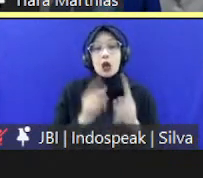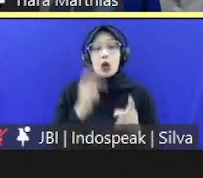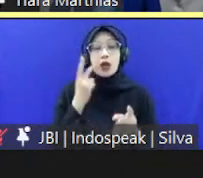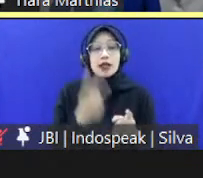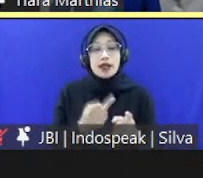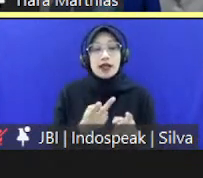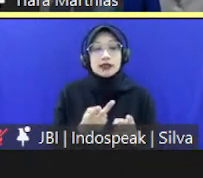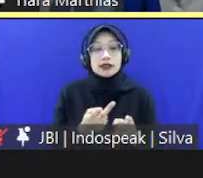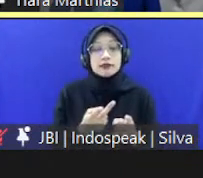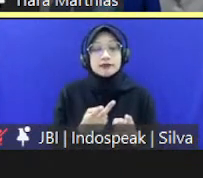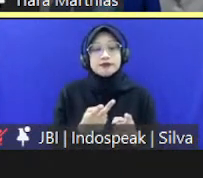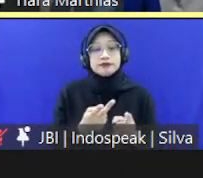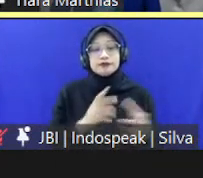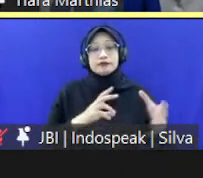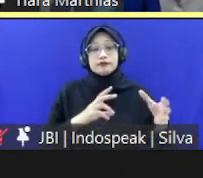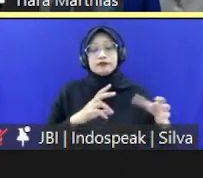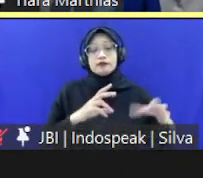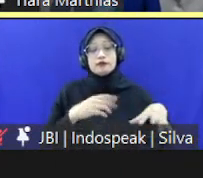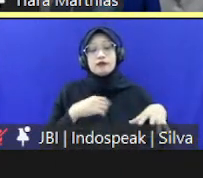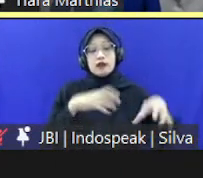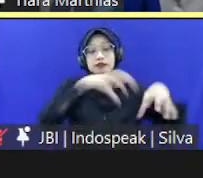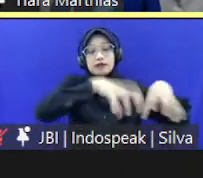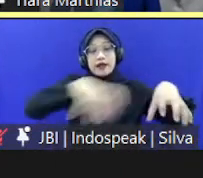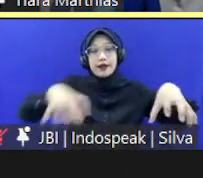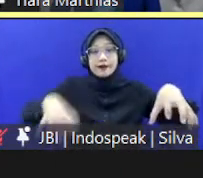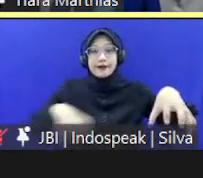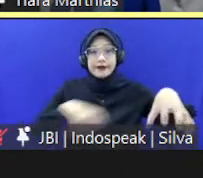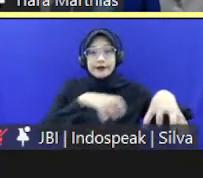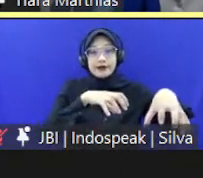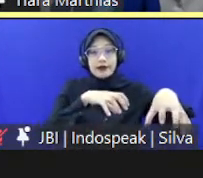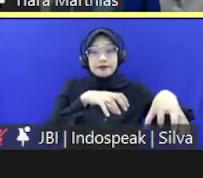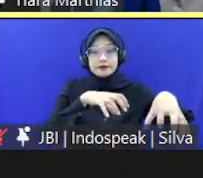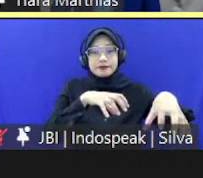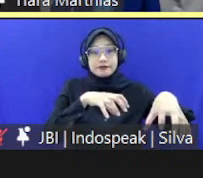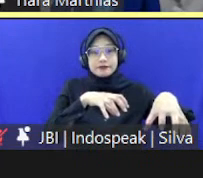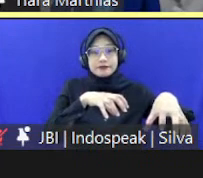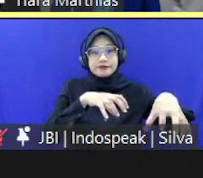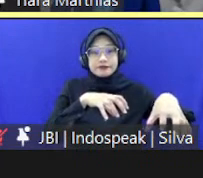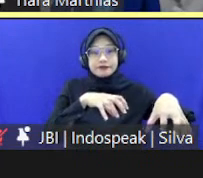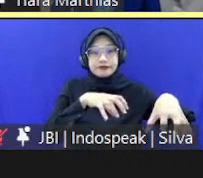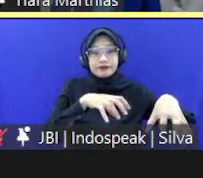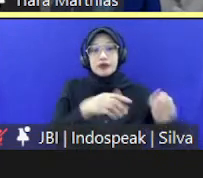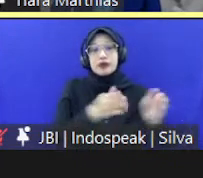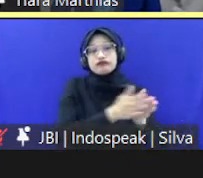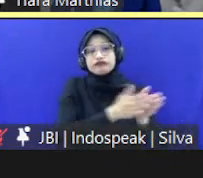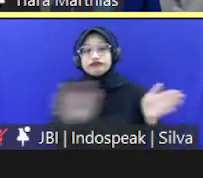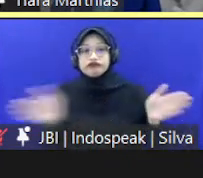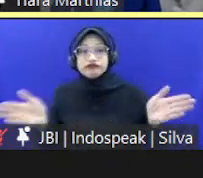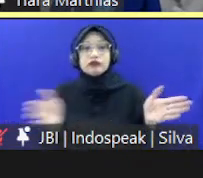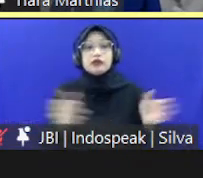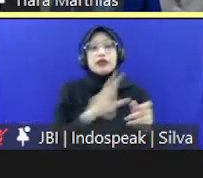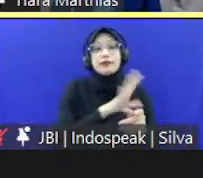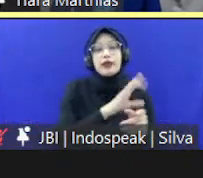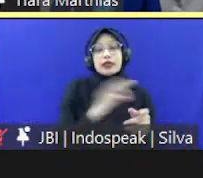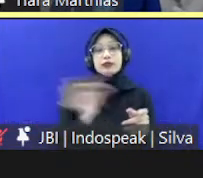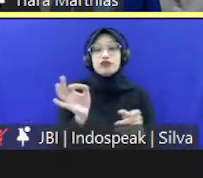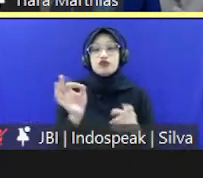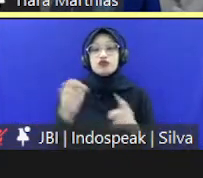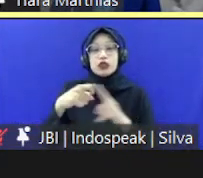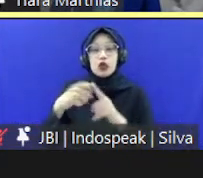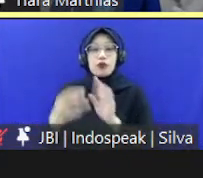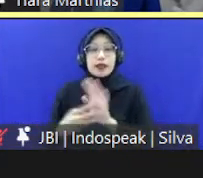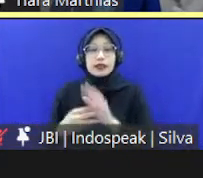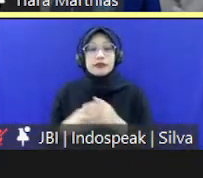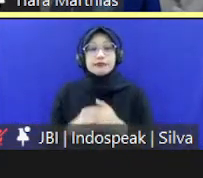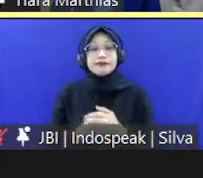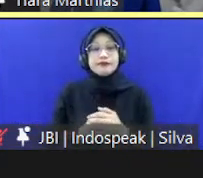a geographical area coverage by using a ratio to 50 kilometers square, for example, in West Papua, 35 staff have to